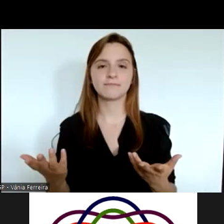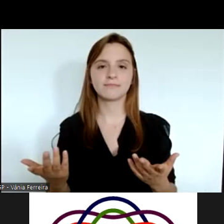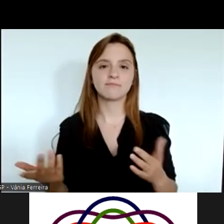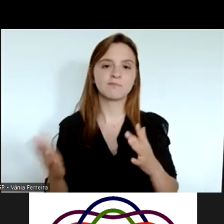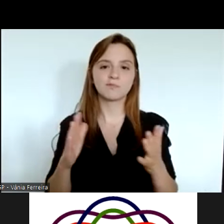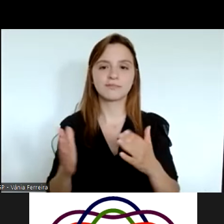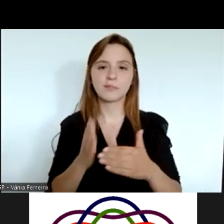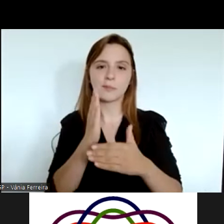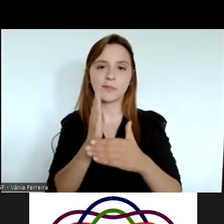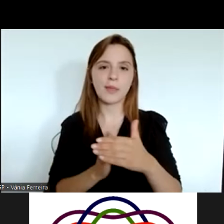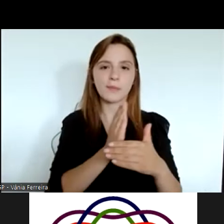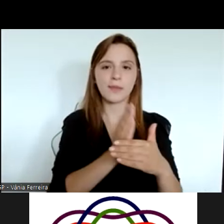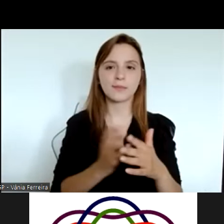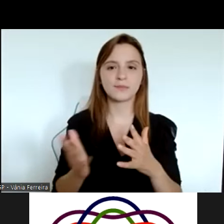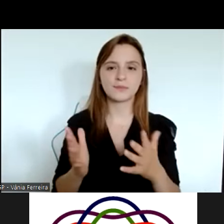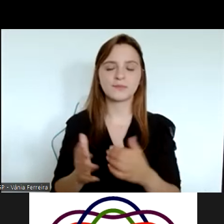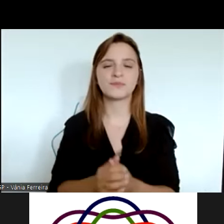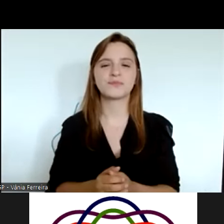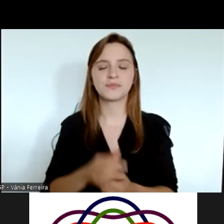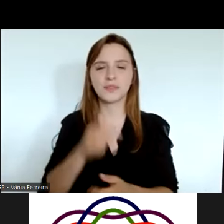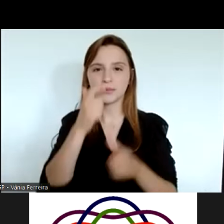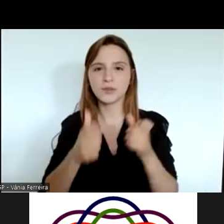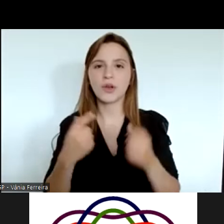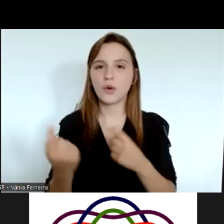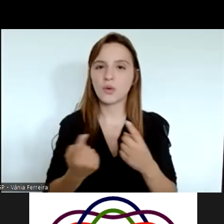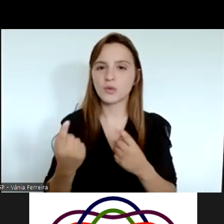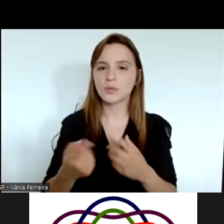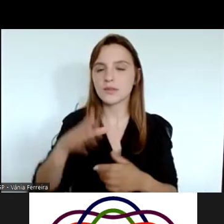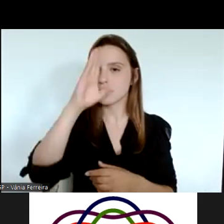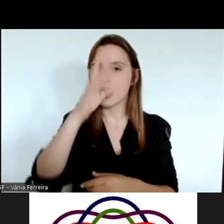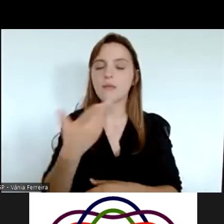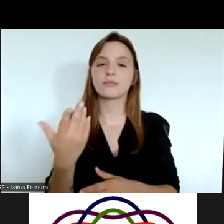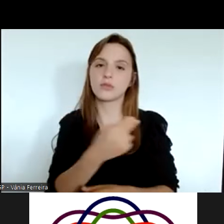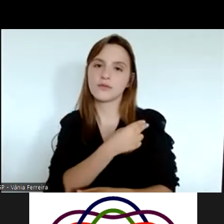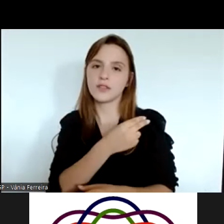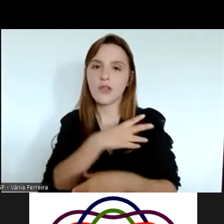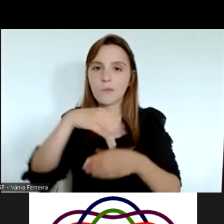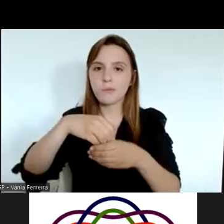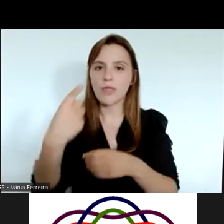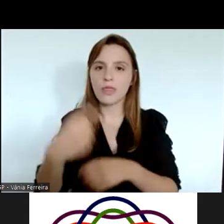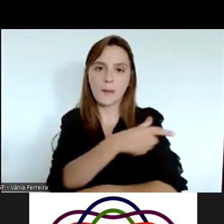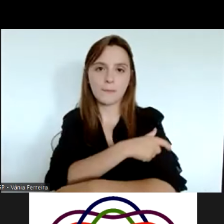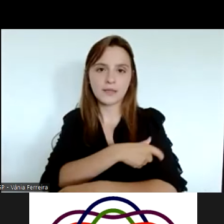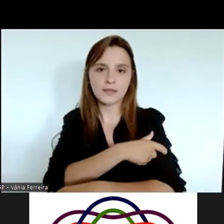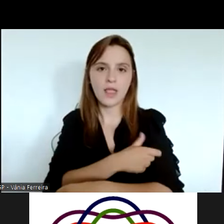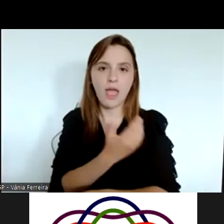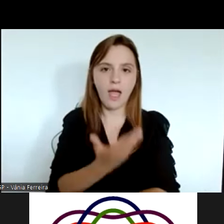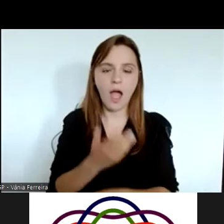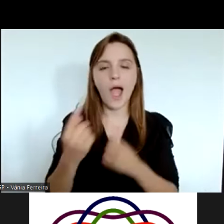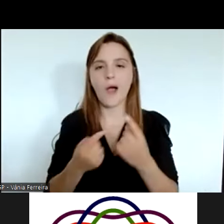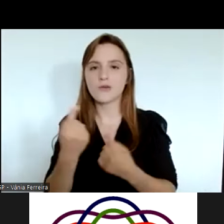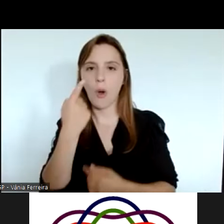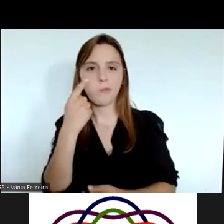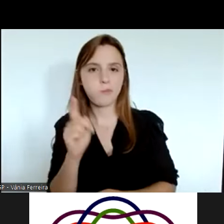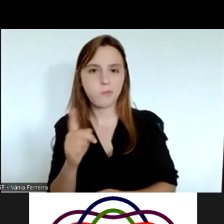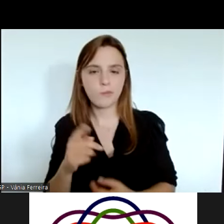half-half, that some people know about the representation at the university and some not. And now